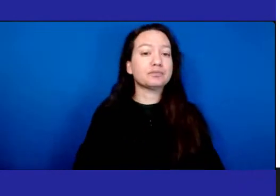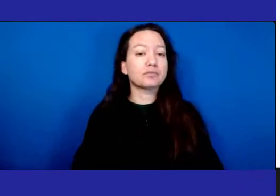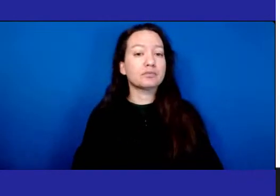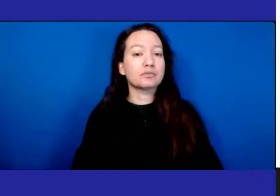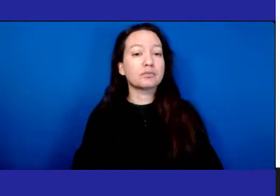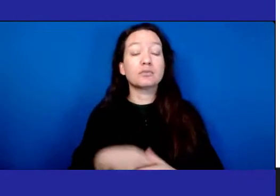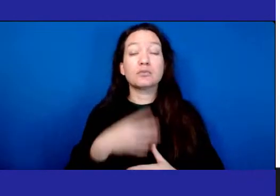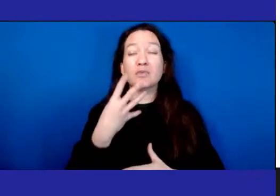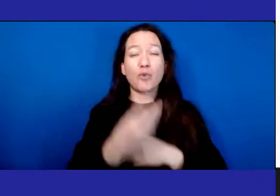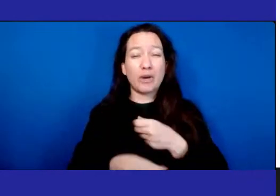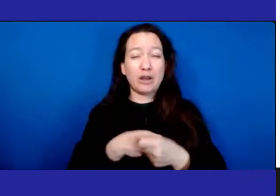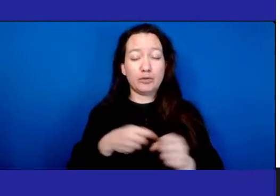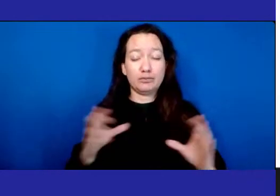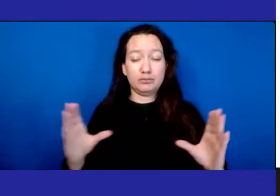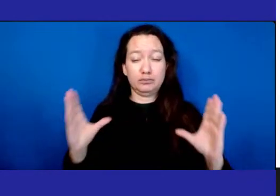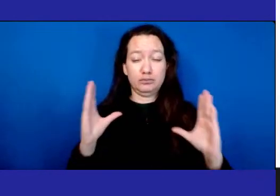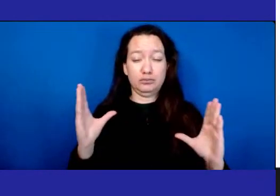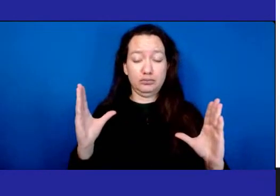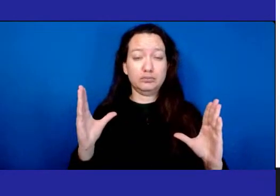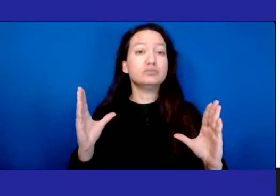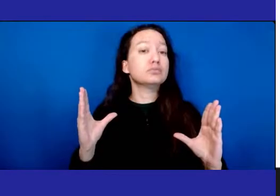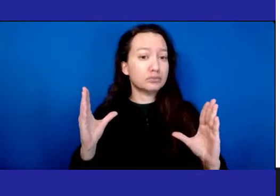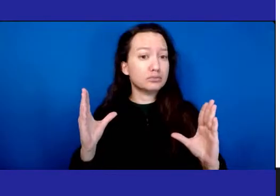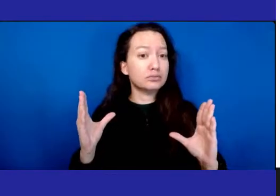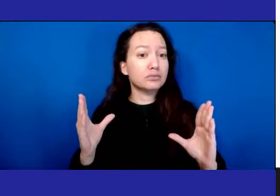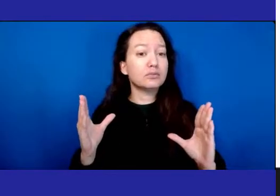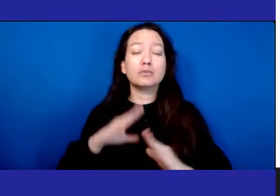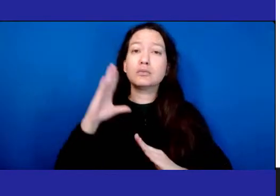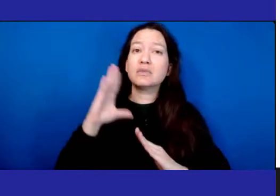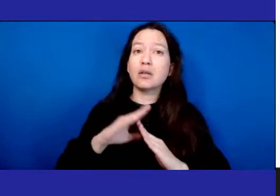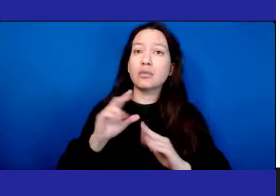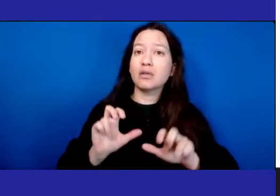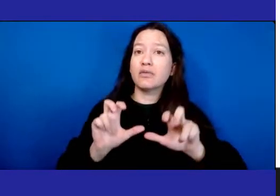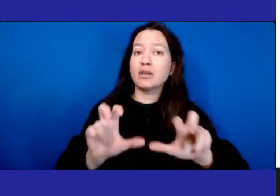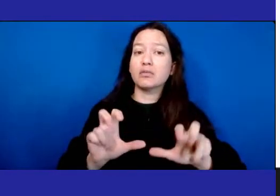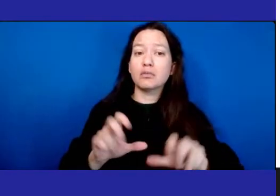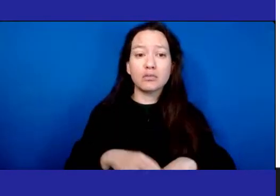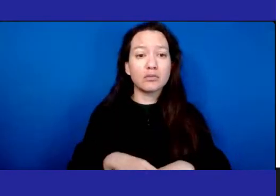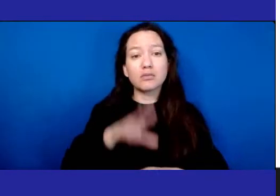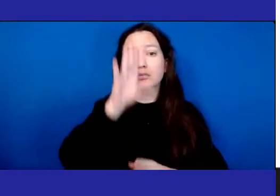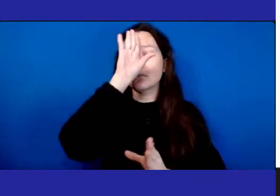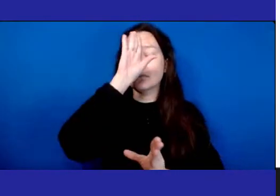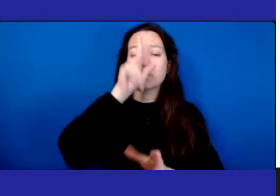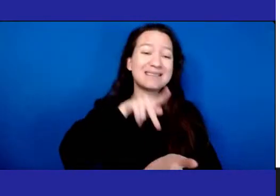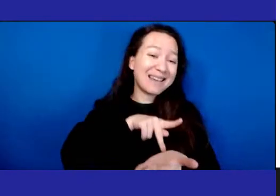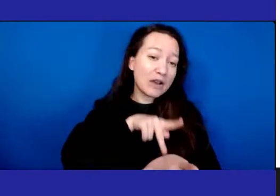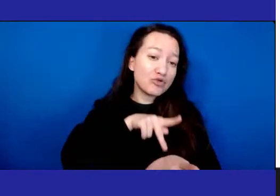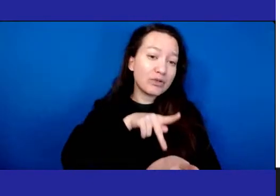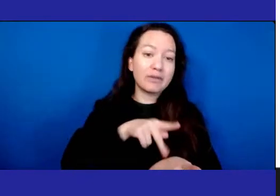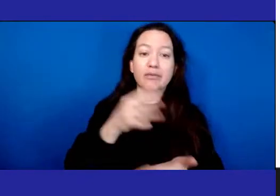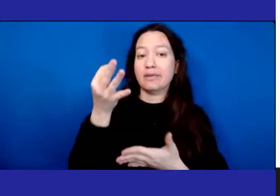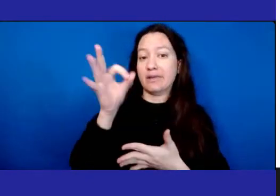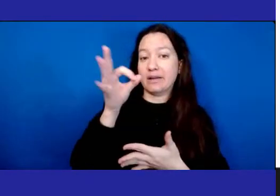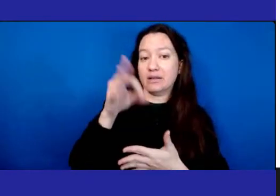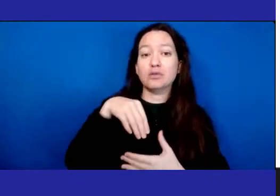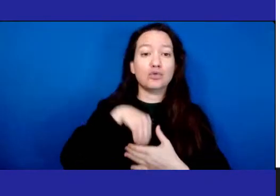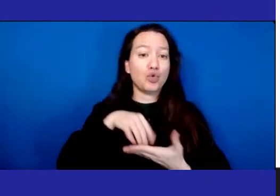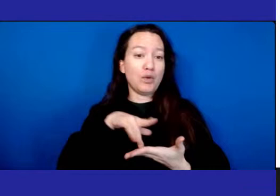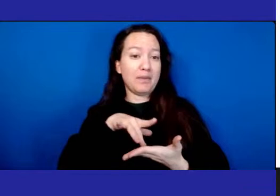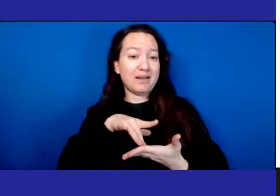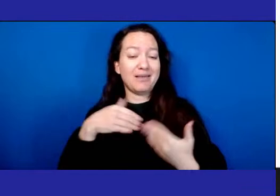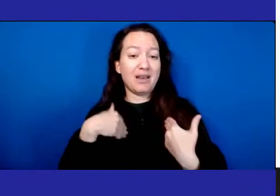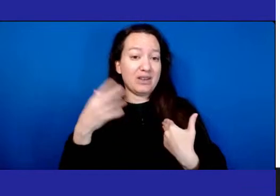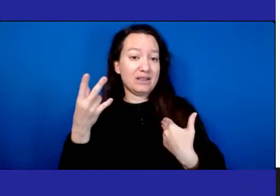4-year period, our highest investments were in psychiatry with 19 slots, internal medicine with